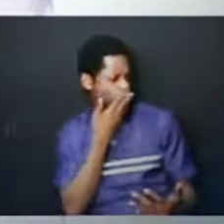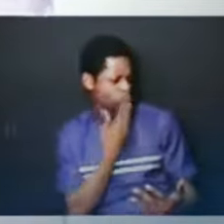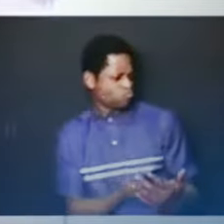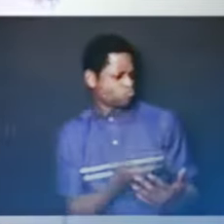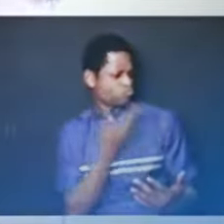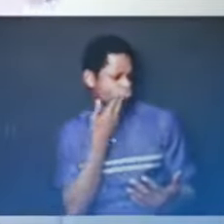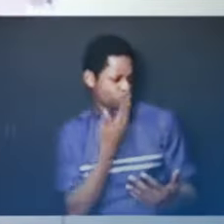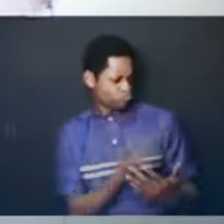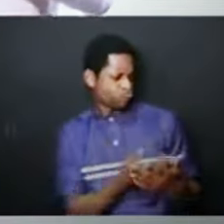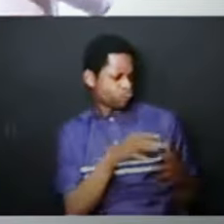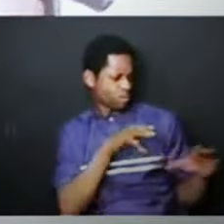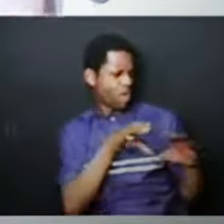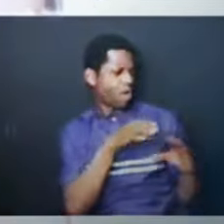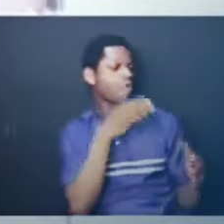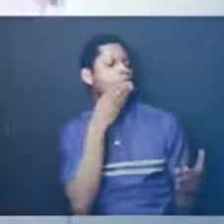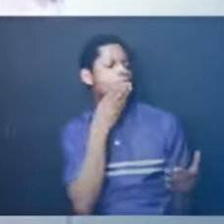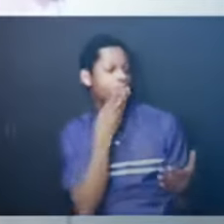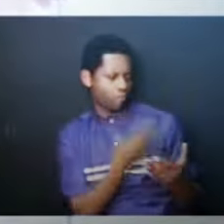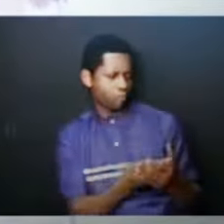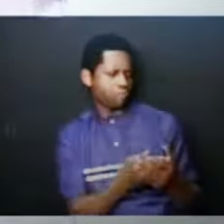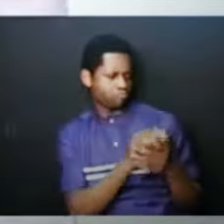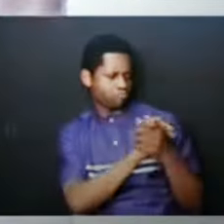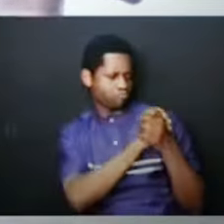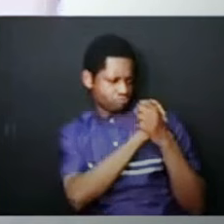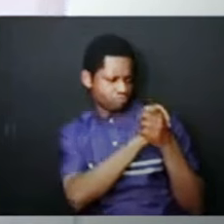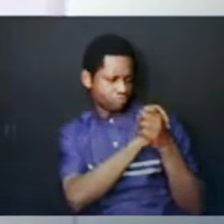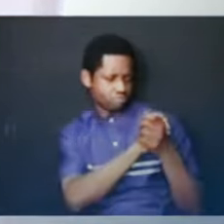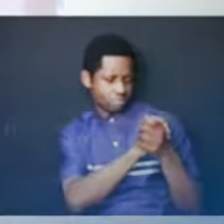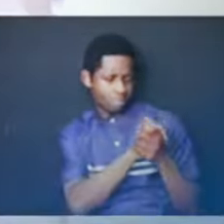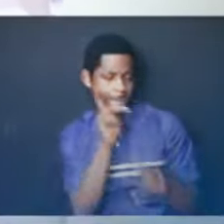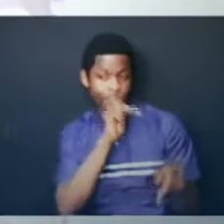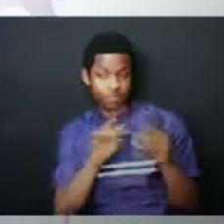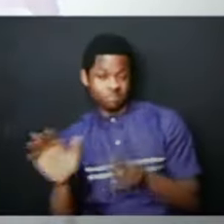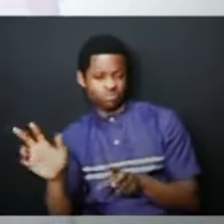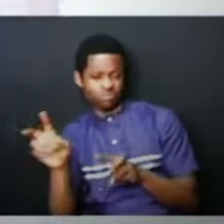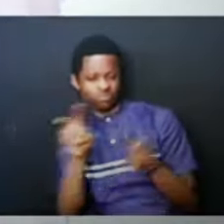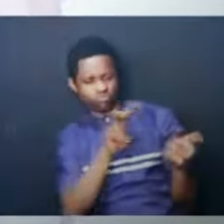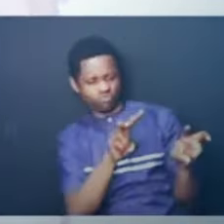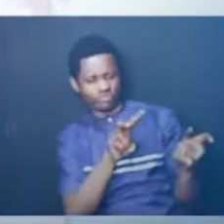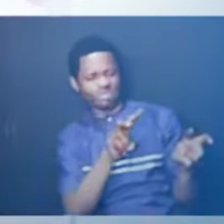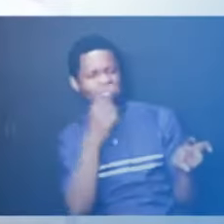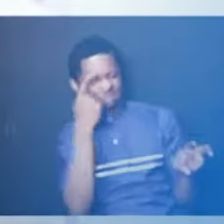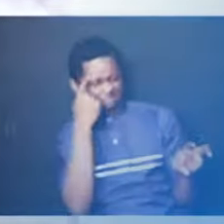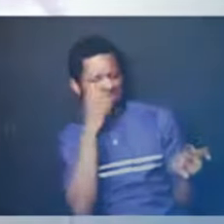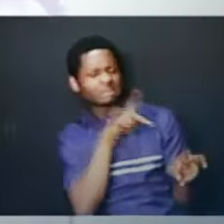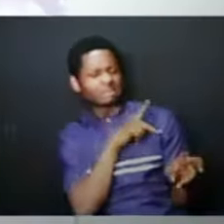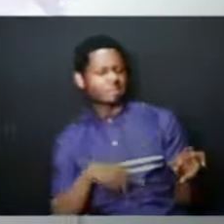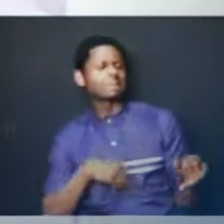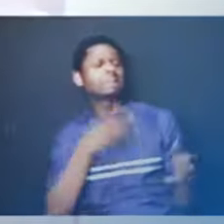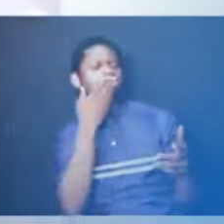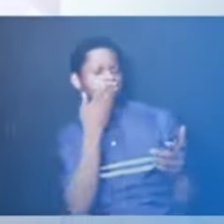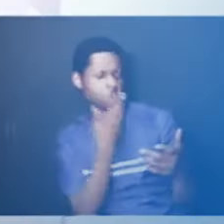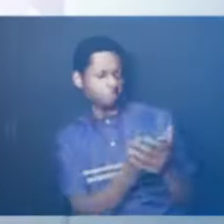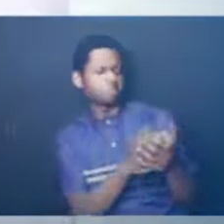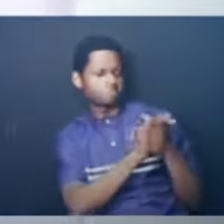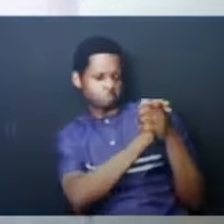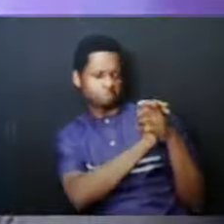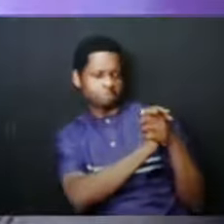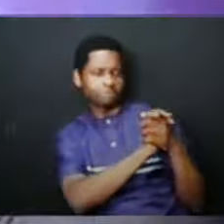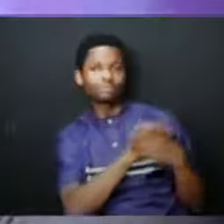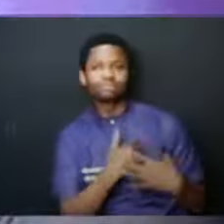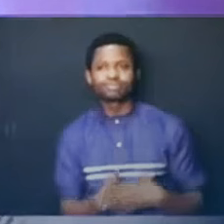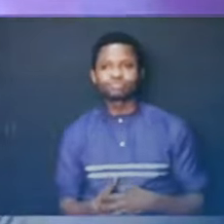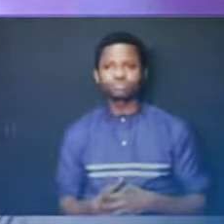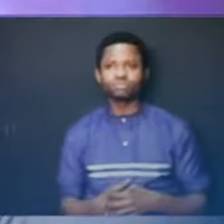akọ ediama Israel no akọ to akono no se onhene fa ne yire eye no se onu ankasa ne yire a obi biara be bonse mama no.